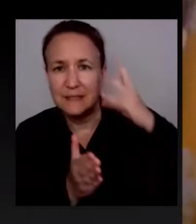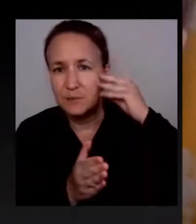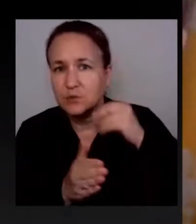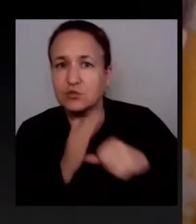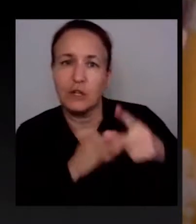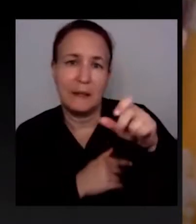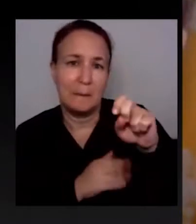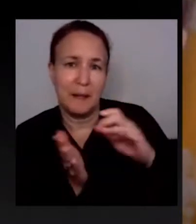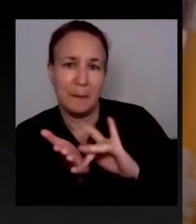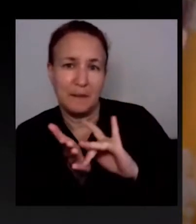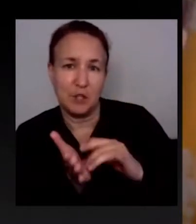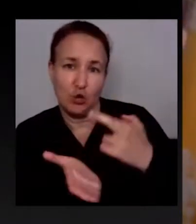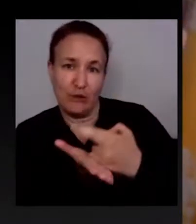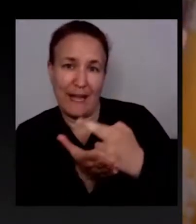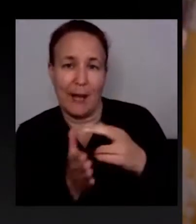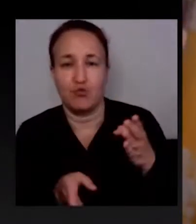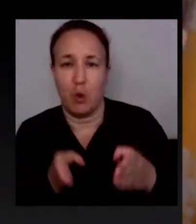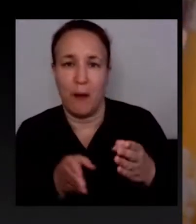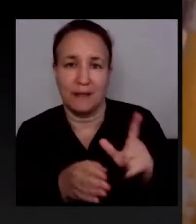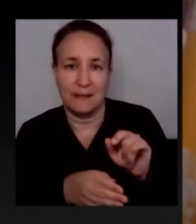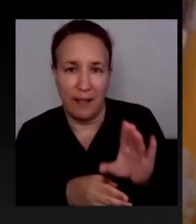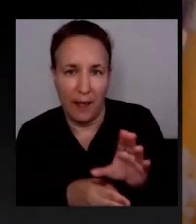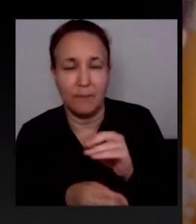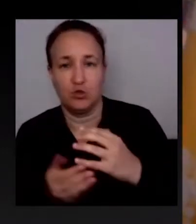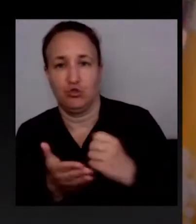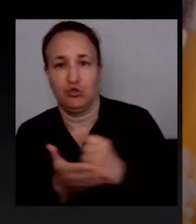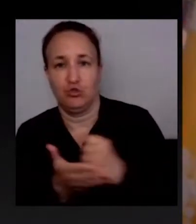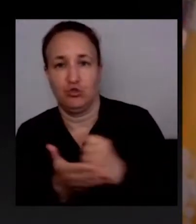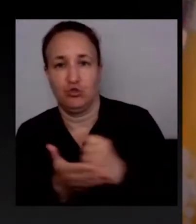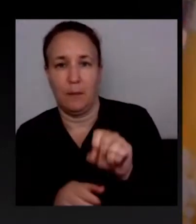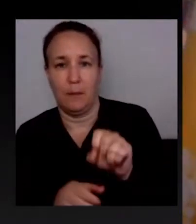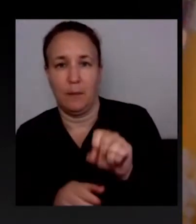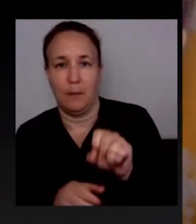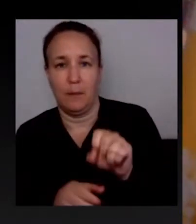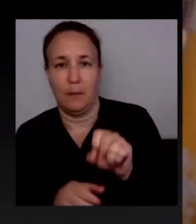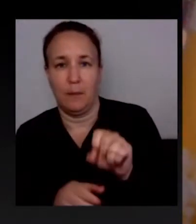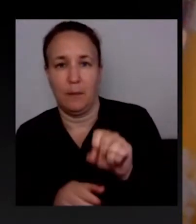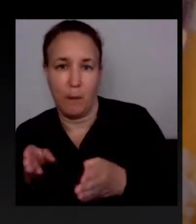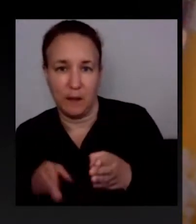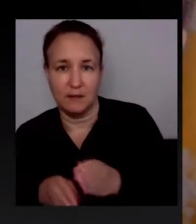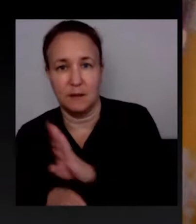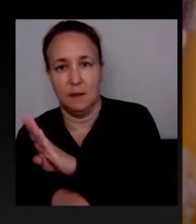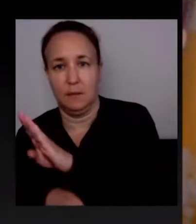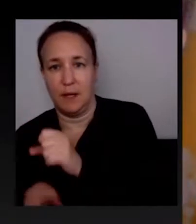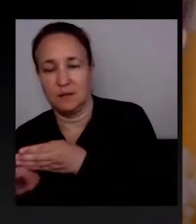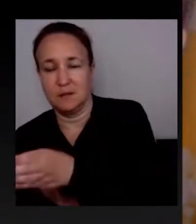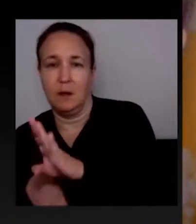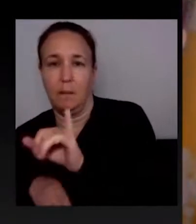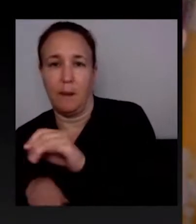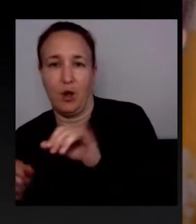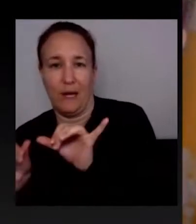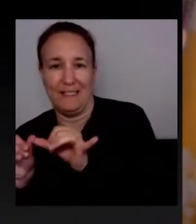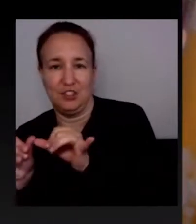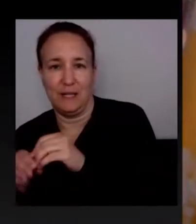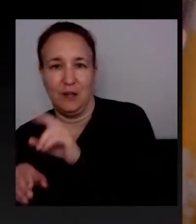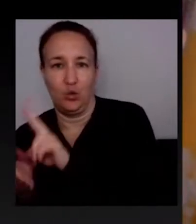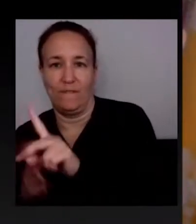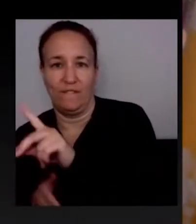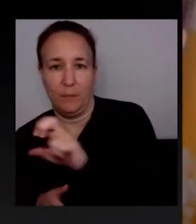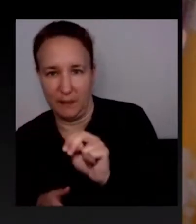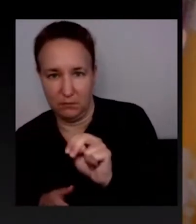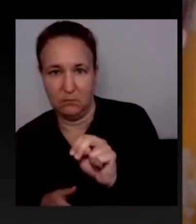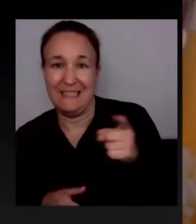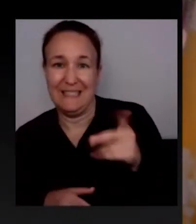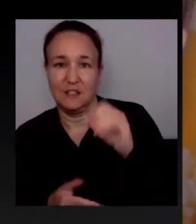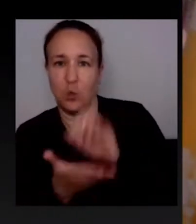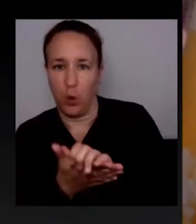Medicine's Rehab Robotics Lab and earned his MS in robotics and BS in bioengineering at UPenn. Dalton and his wife